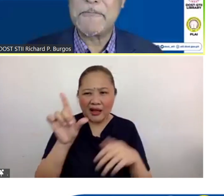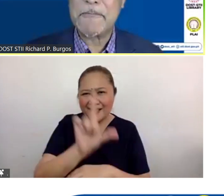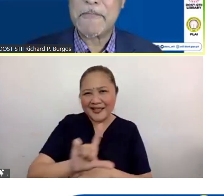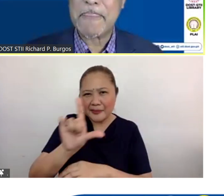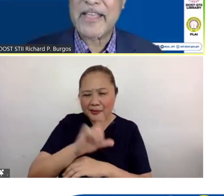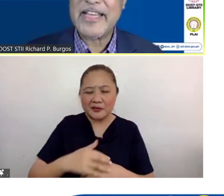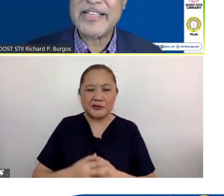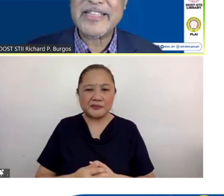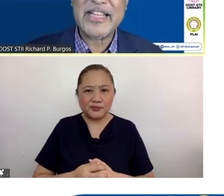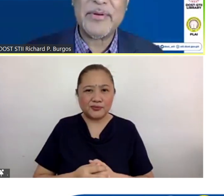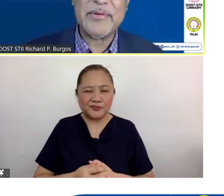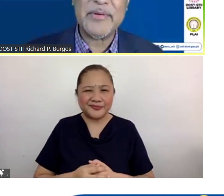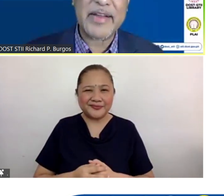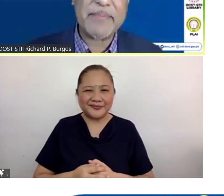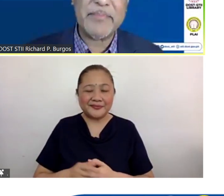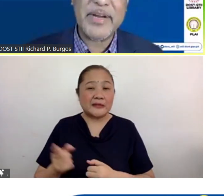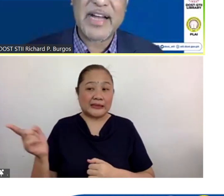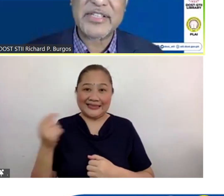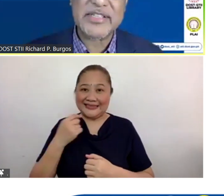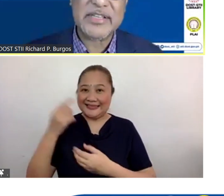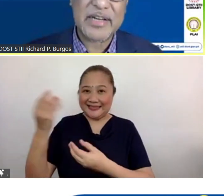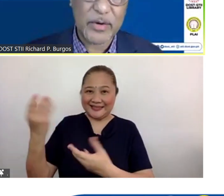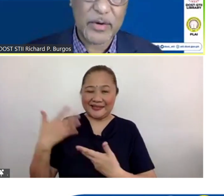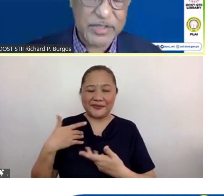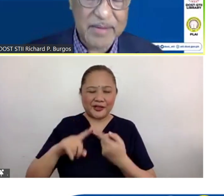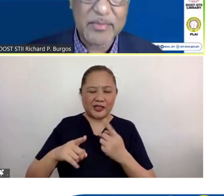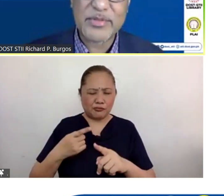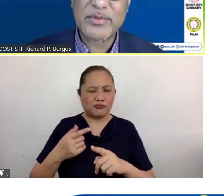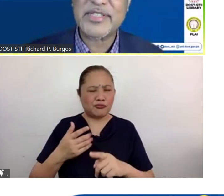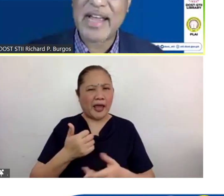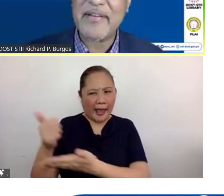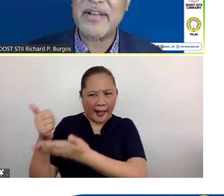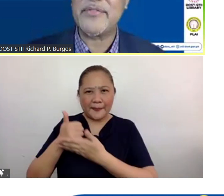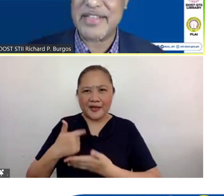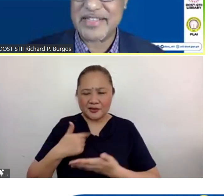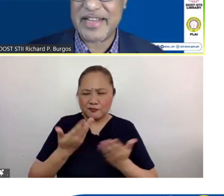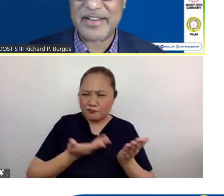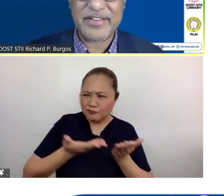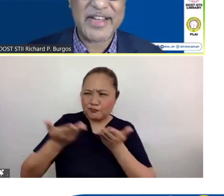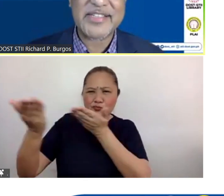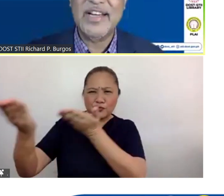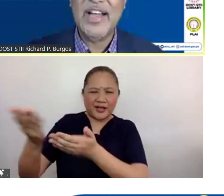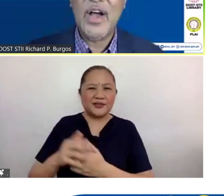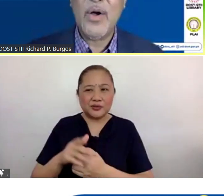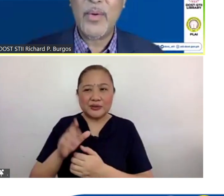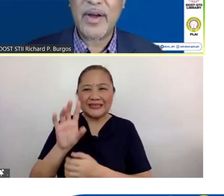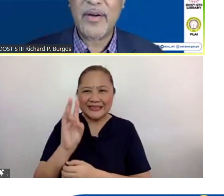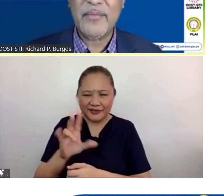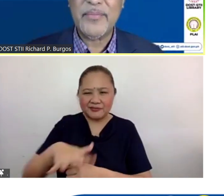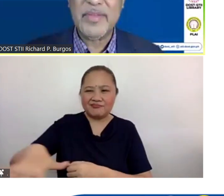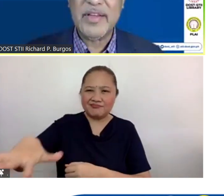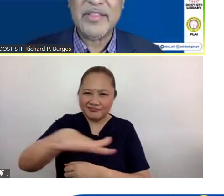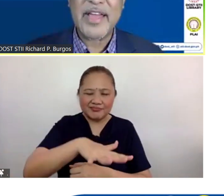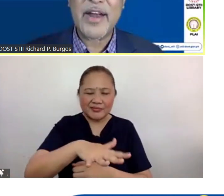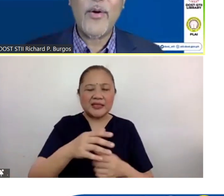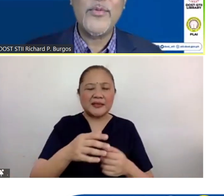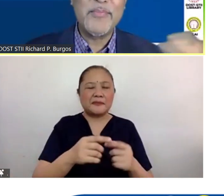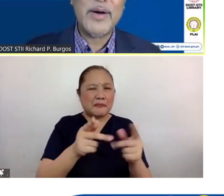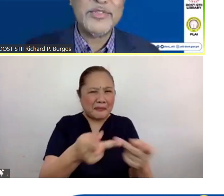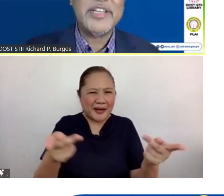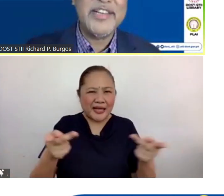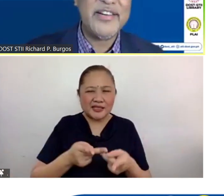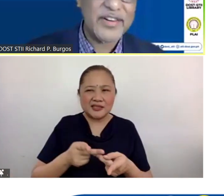So they said they will help bring us or Starbucks to 7 of these areas where their